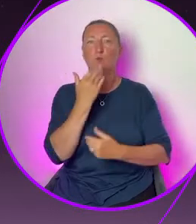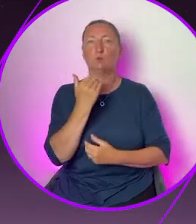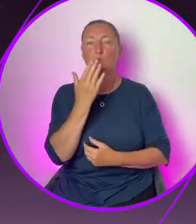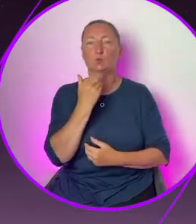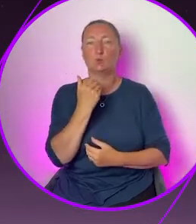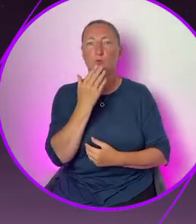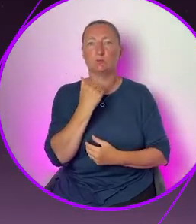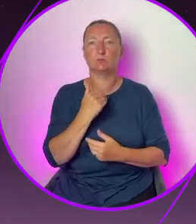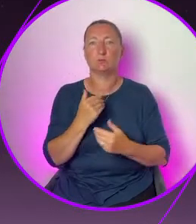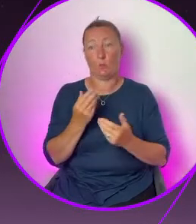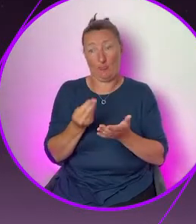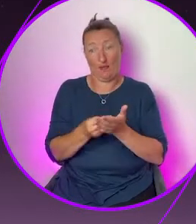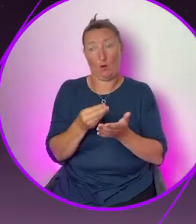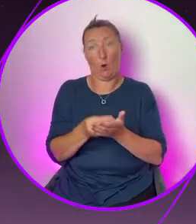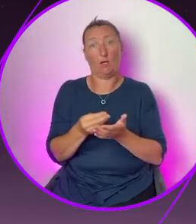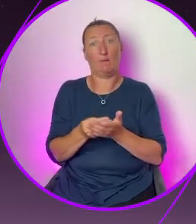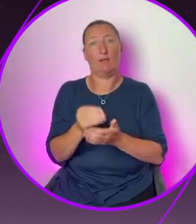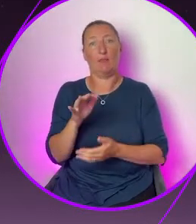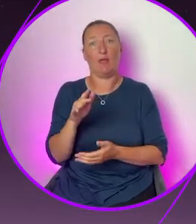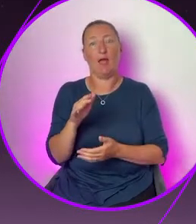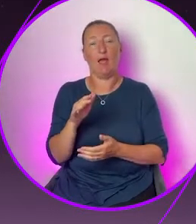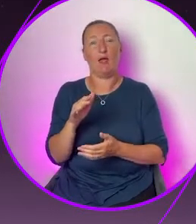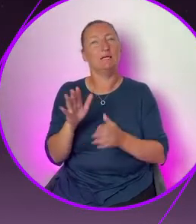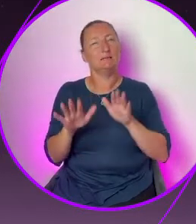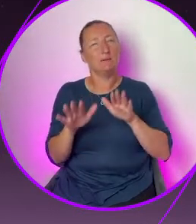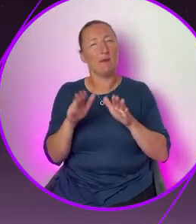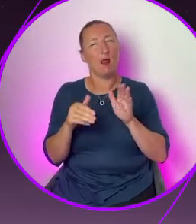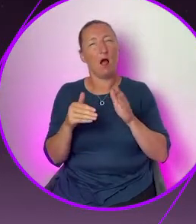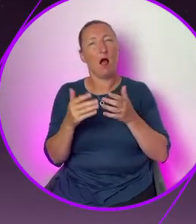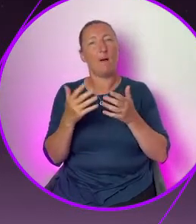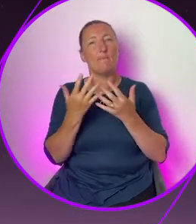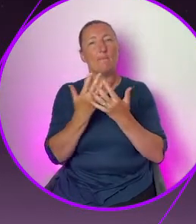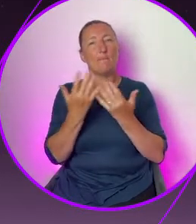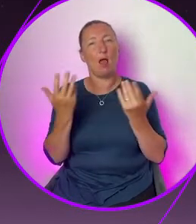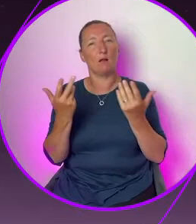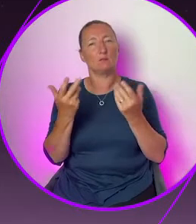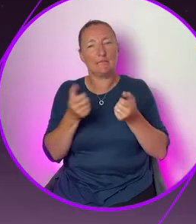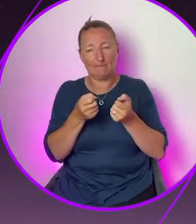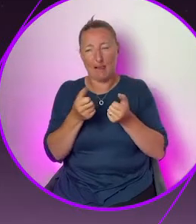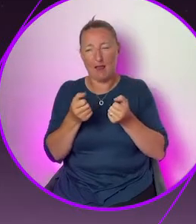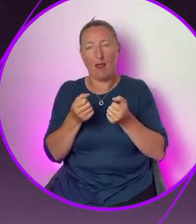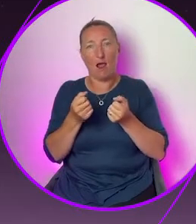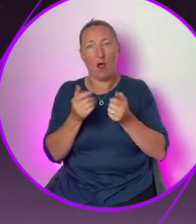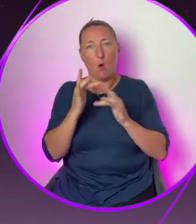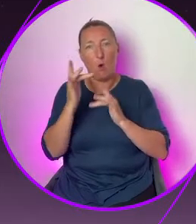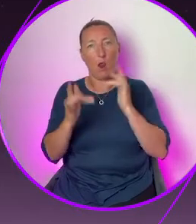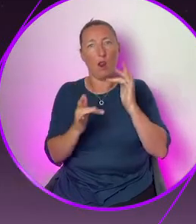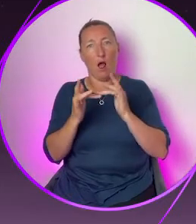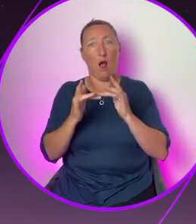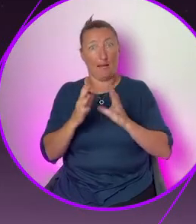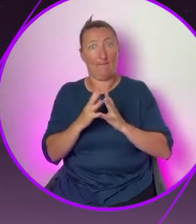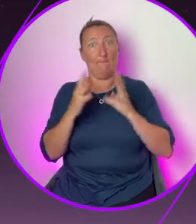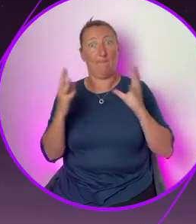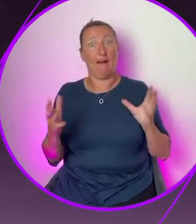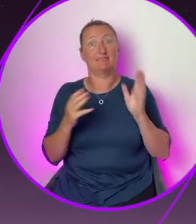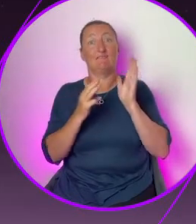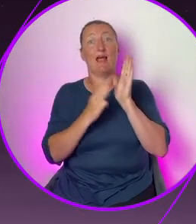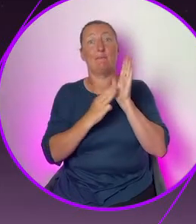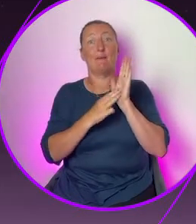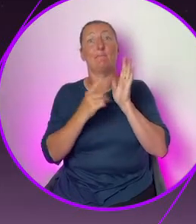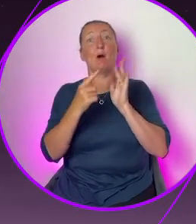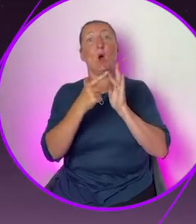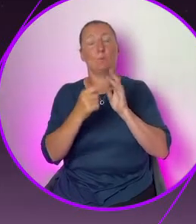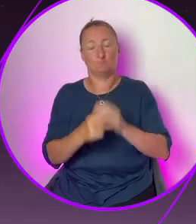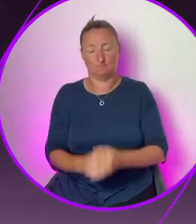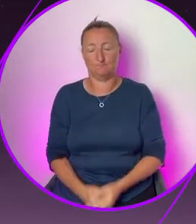we find in massive multiplayer online worlds. We then combine this with other emerging and enabling